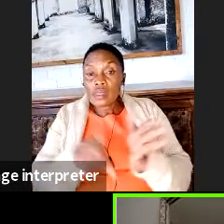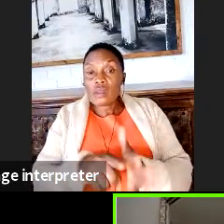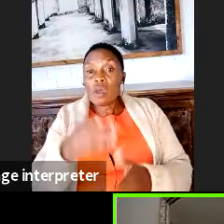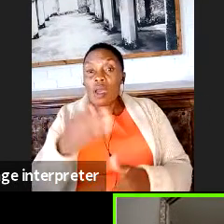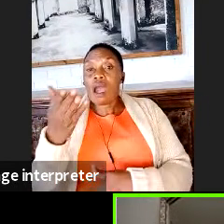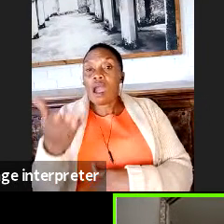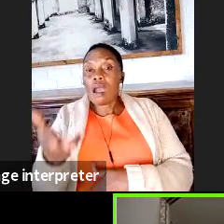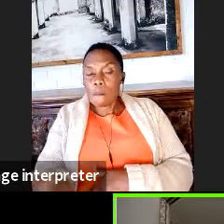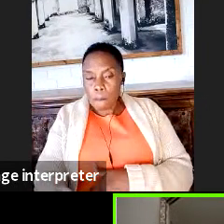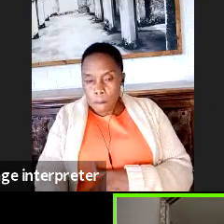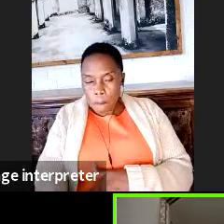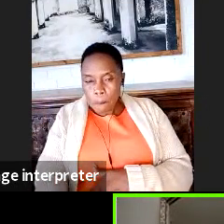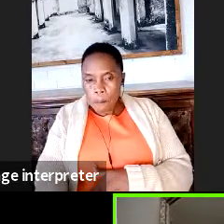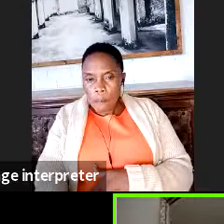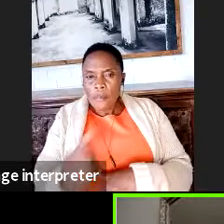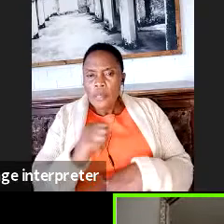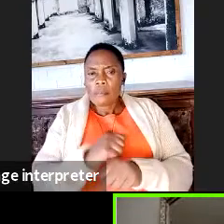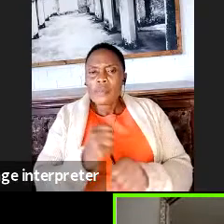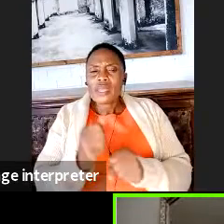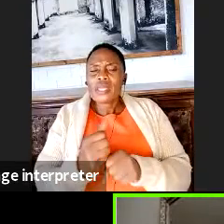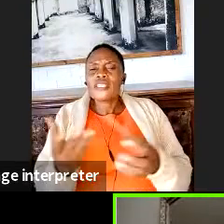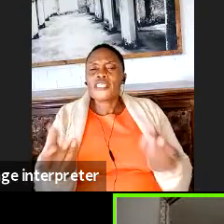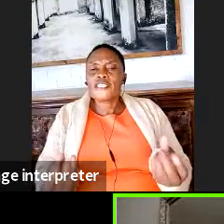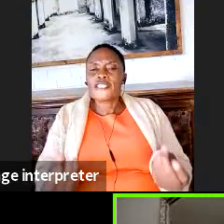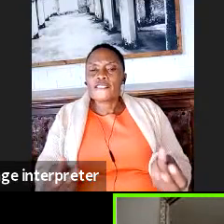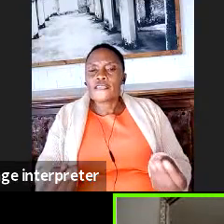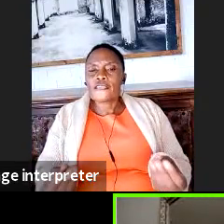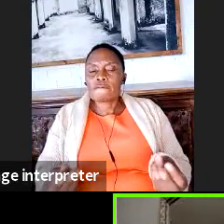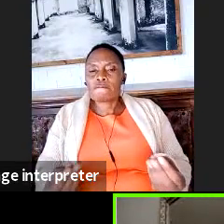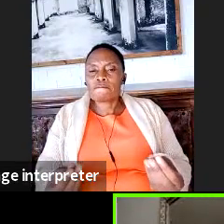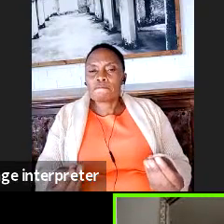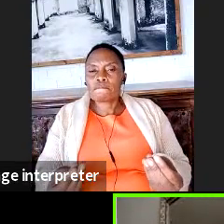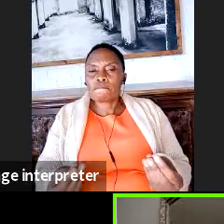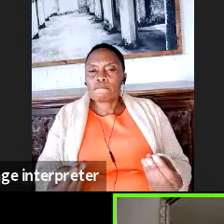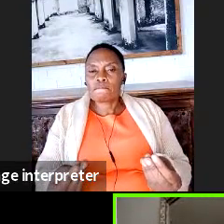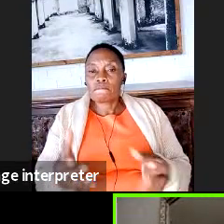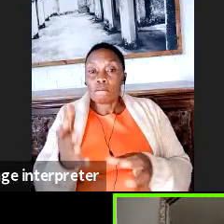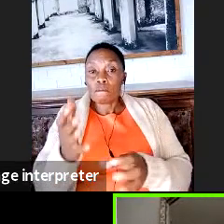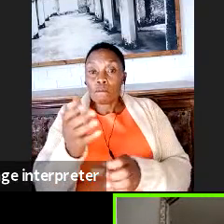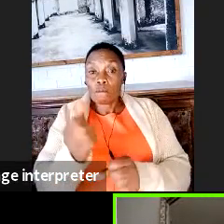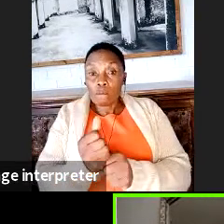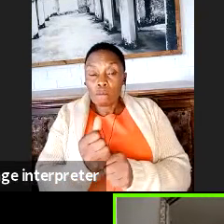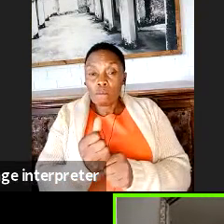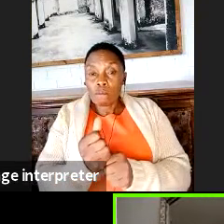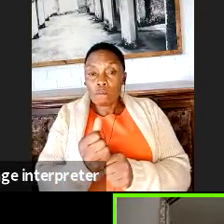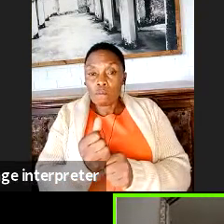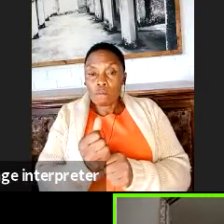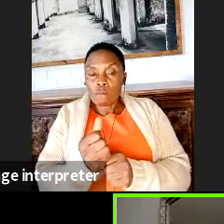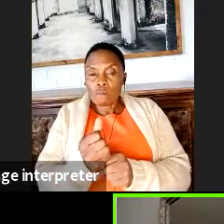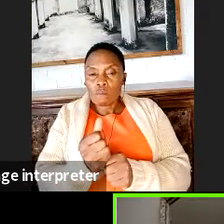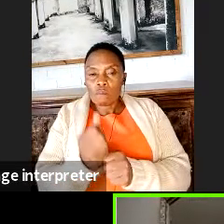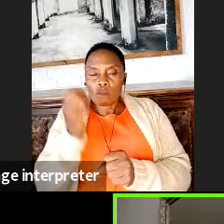instance, it will be able to, hold institutions,